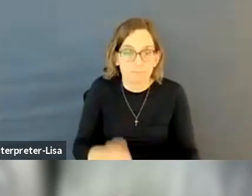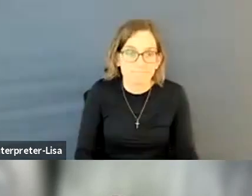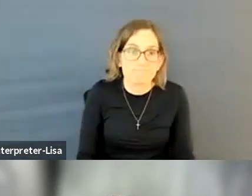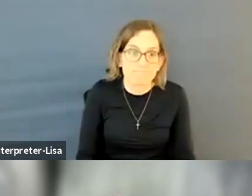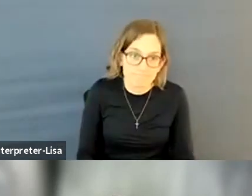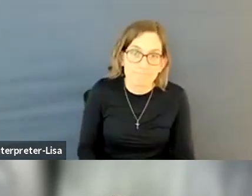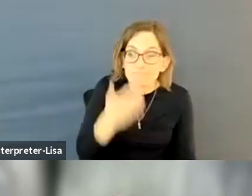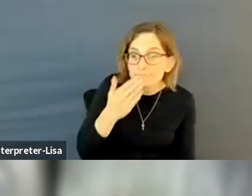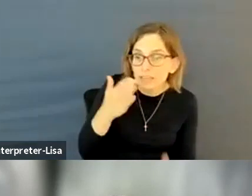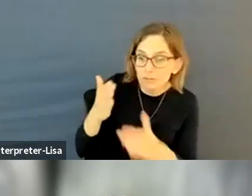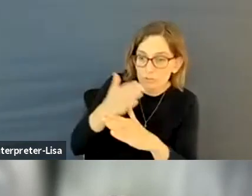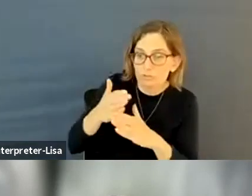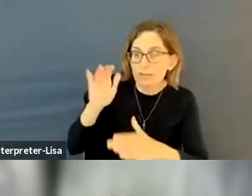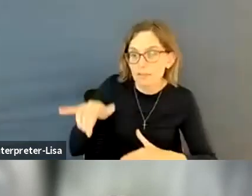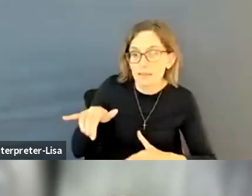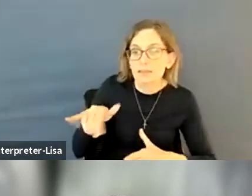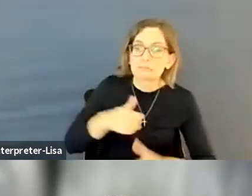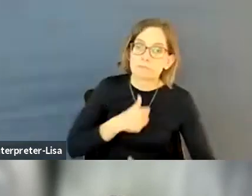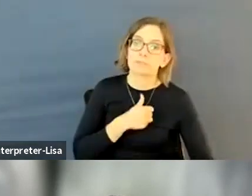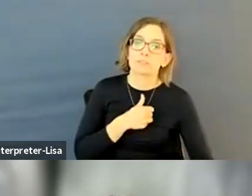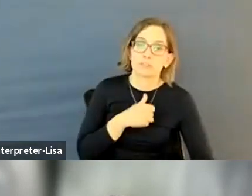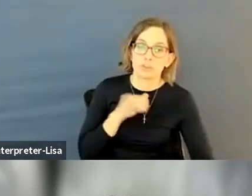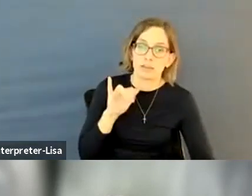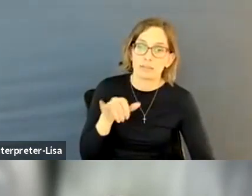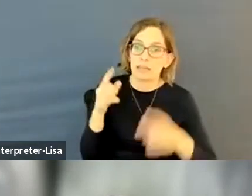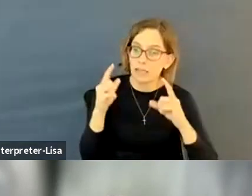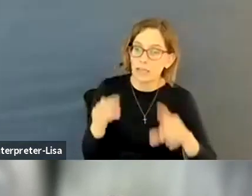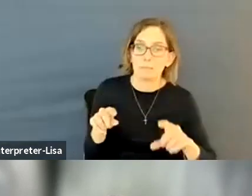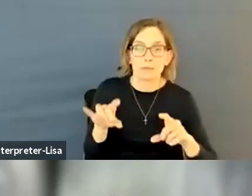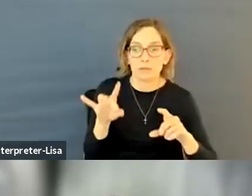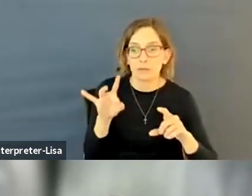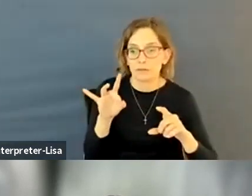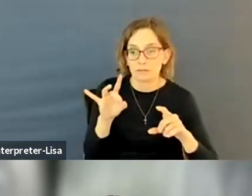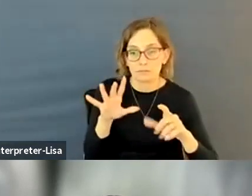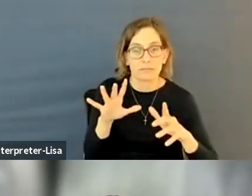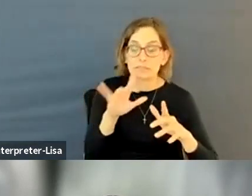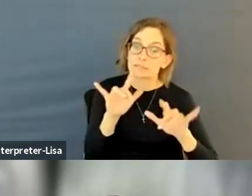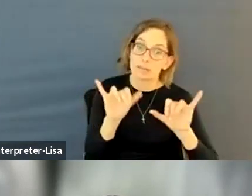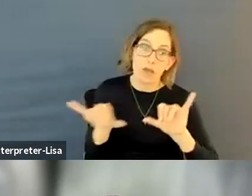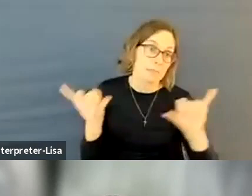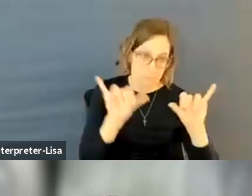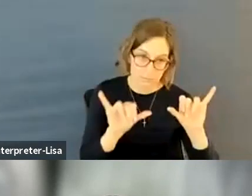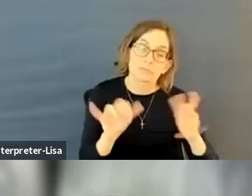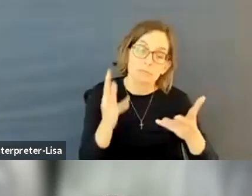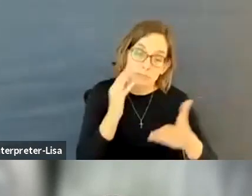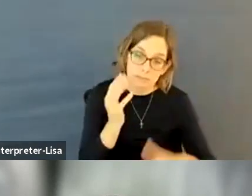Thank you for sharing that. And I'm really sorry that happened and that it is so common.